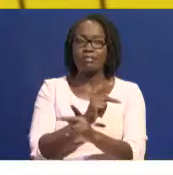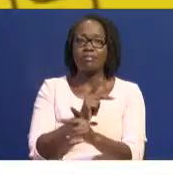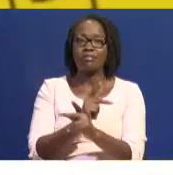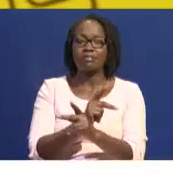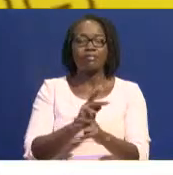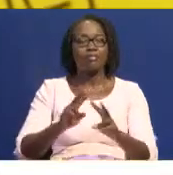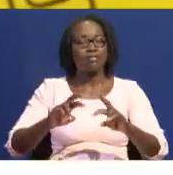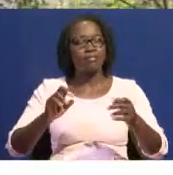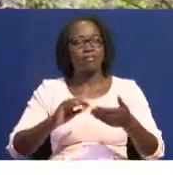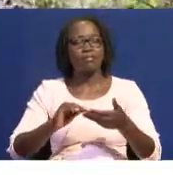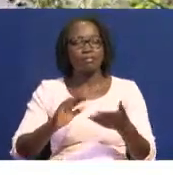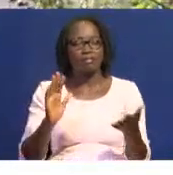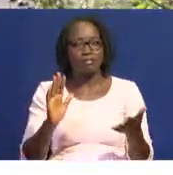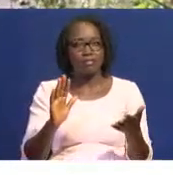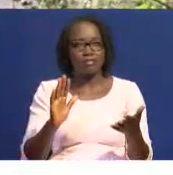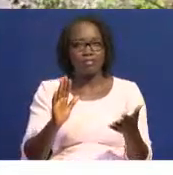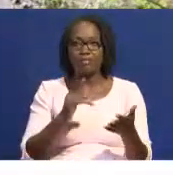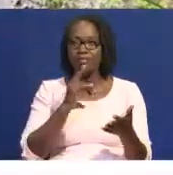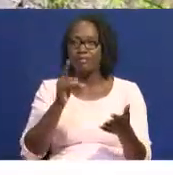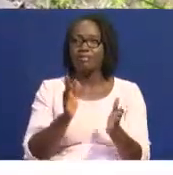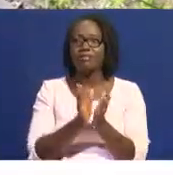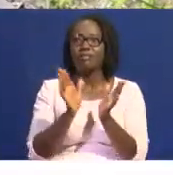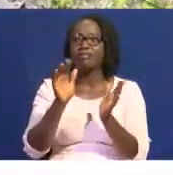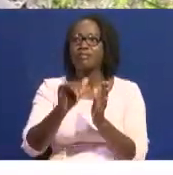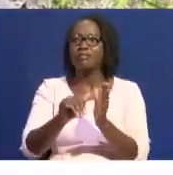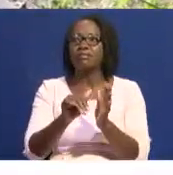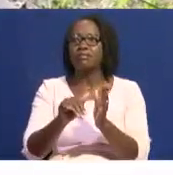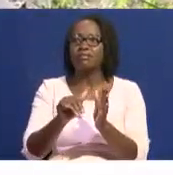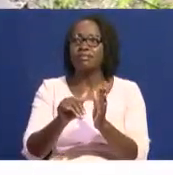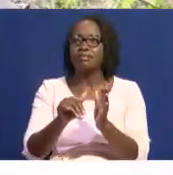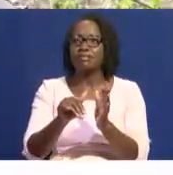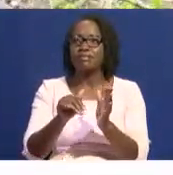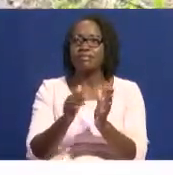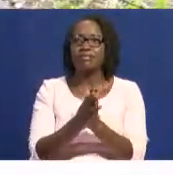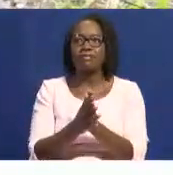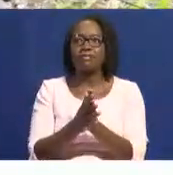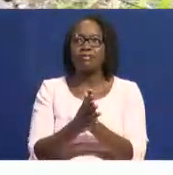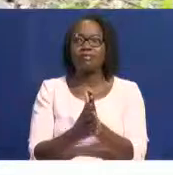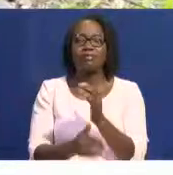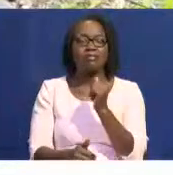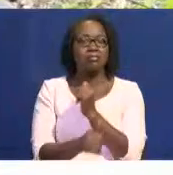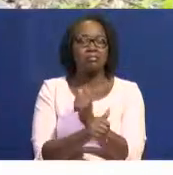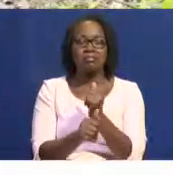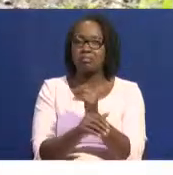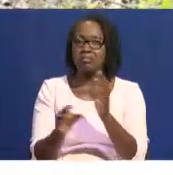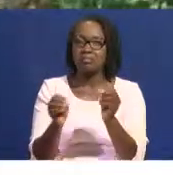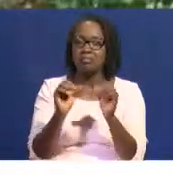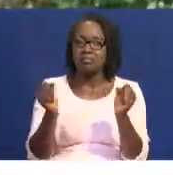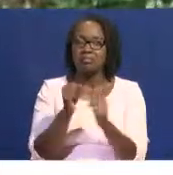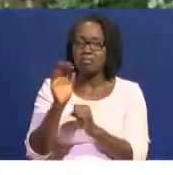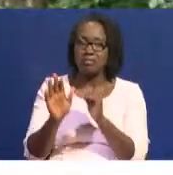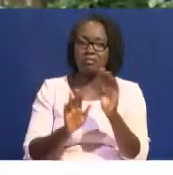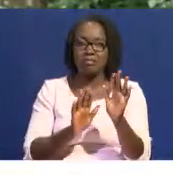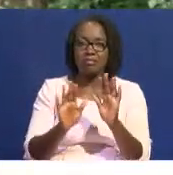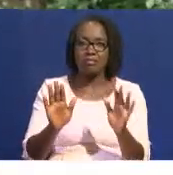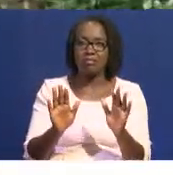further investigation, and assured the public that the object poses no immediate threat to their safety.